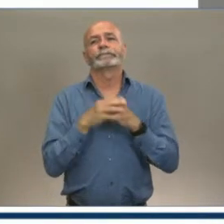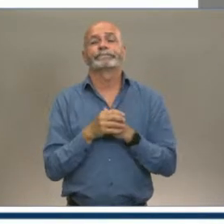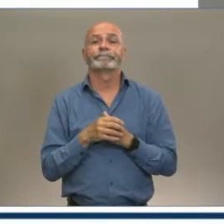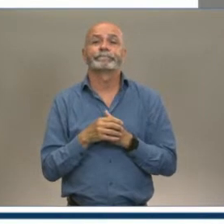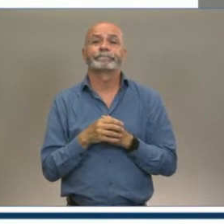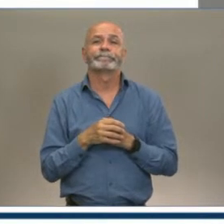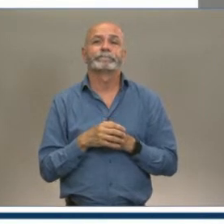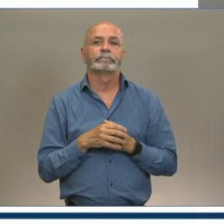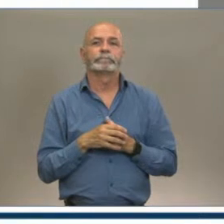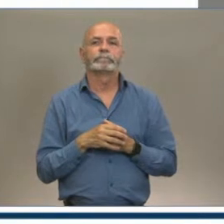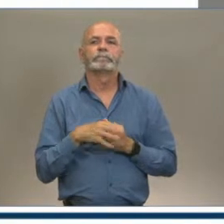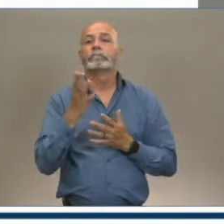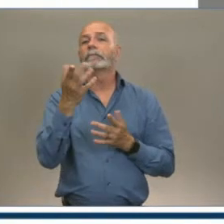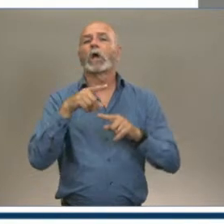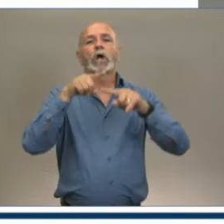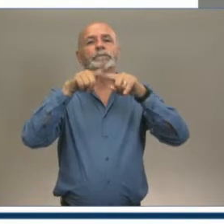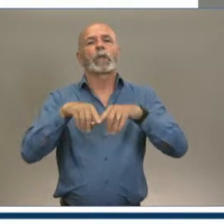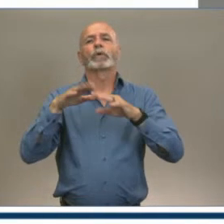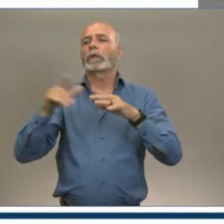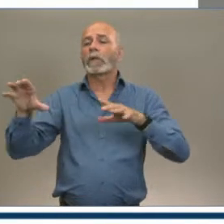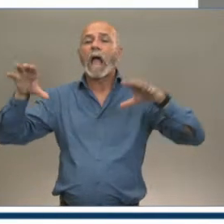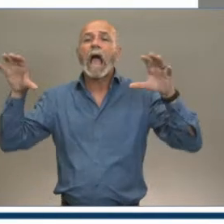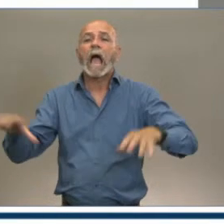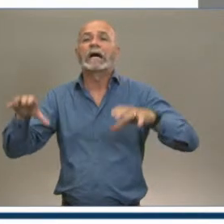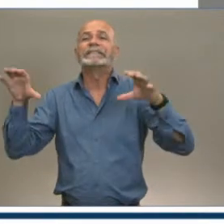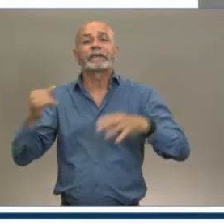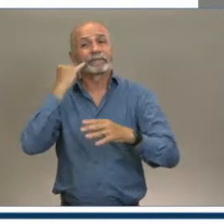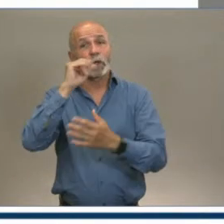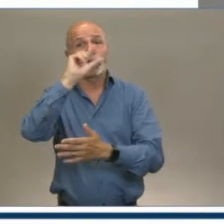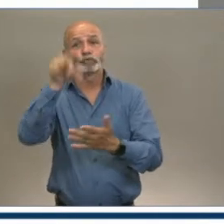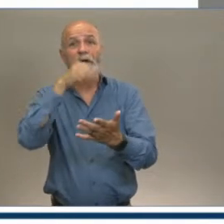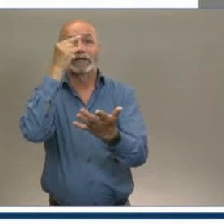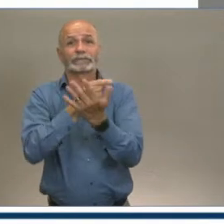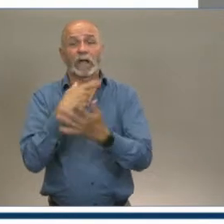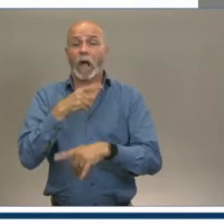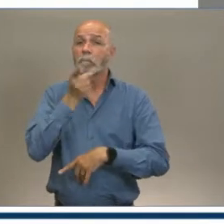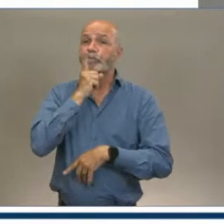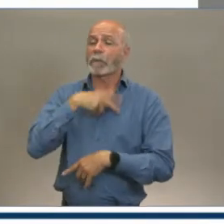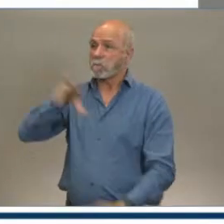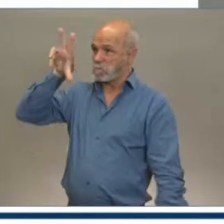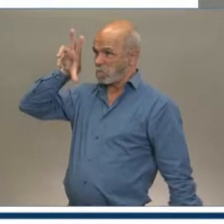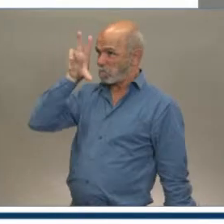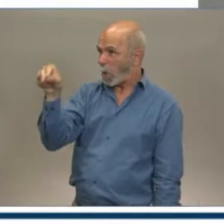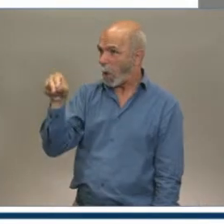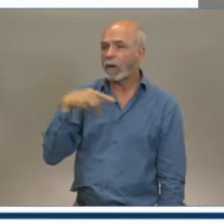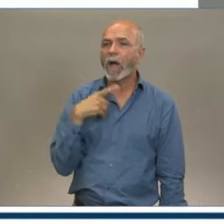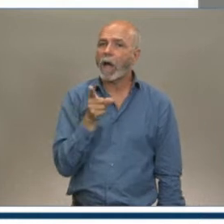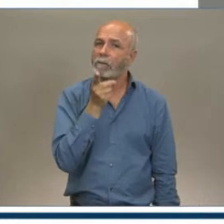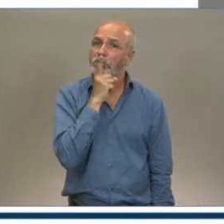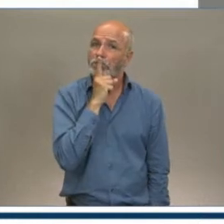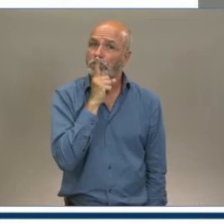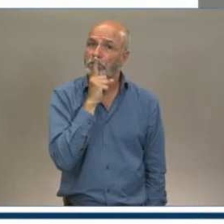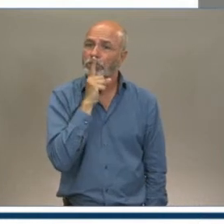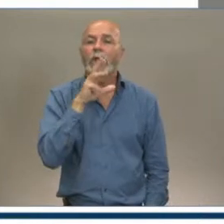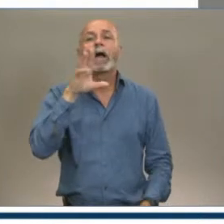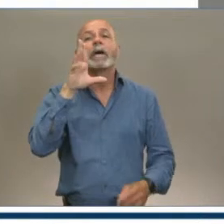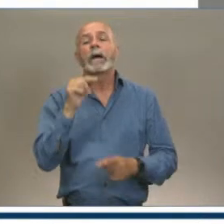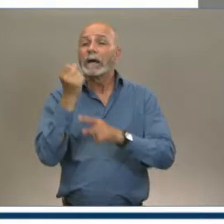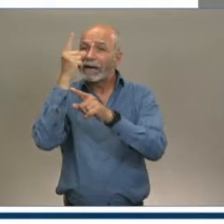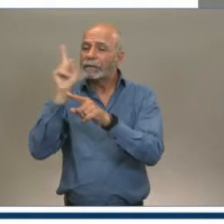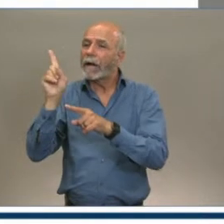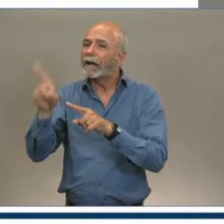different activities. We're not saying no to graduation, community celebrations of graduation. We're just saying that they have to happen